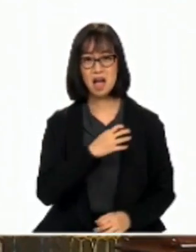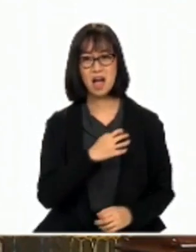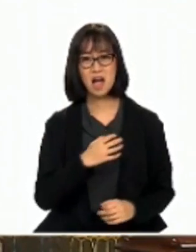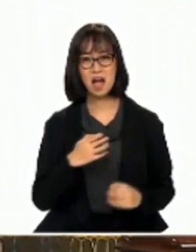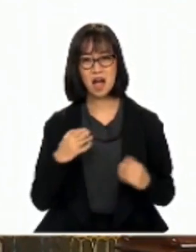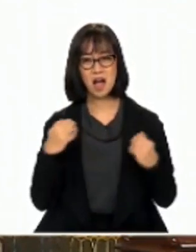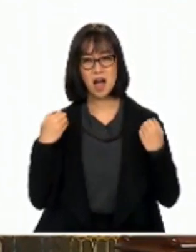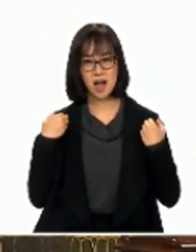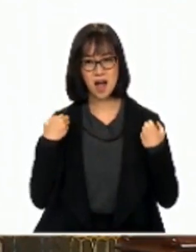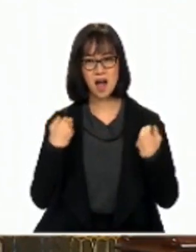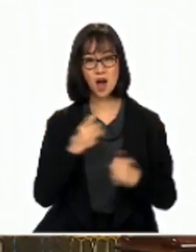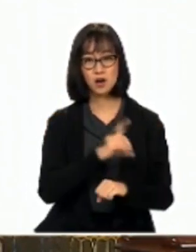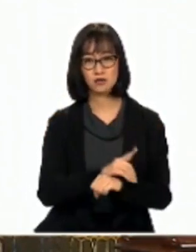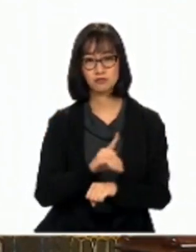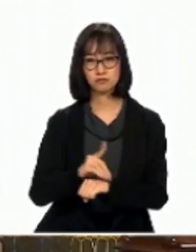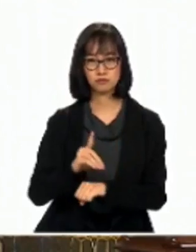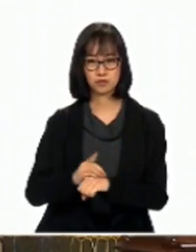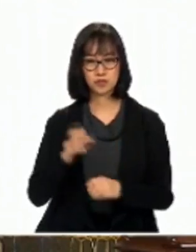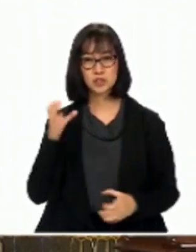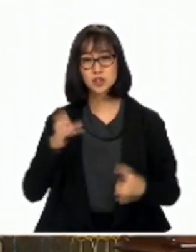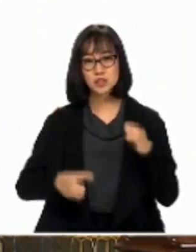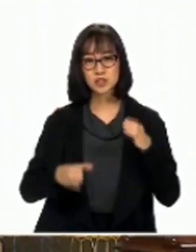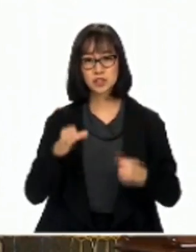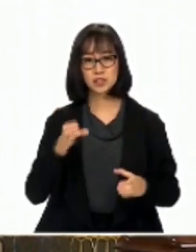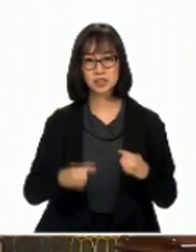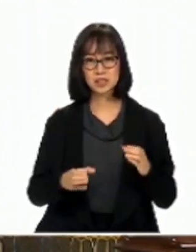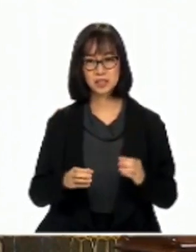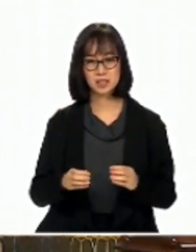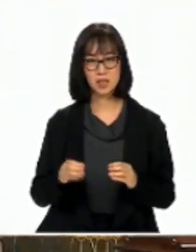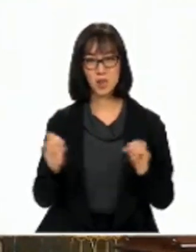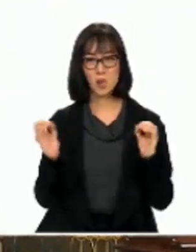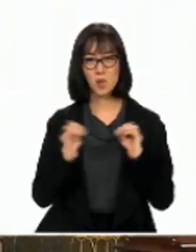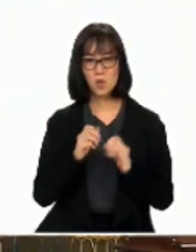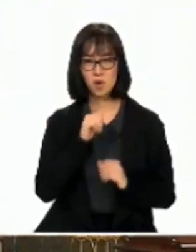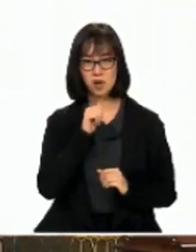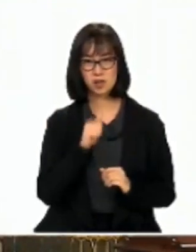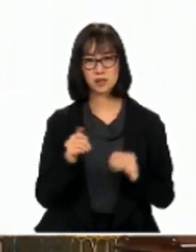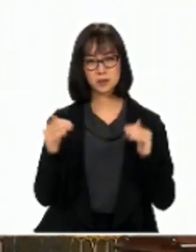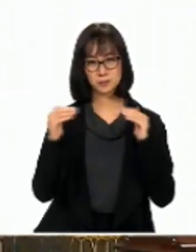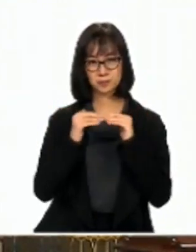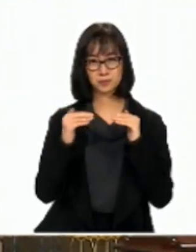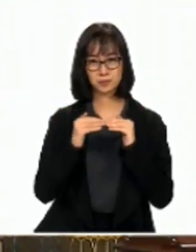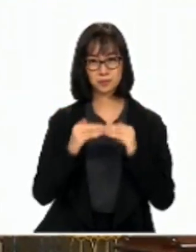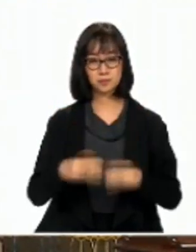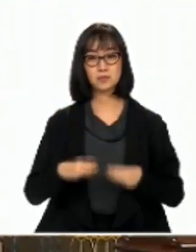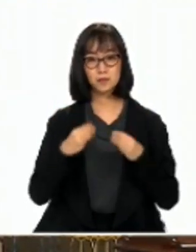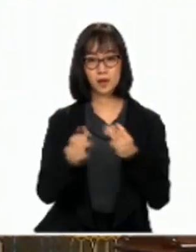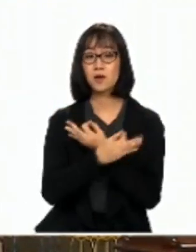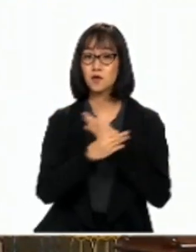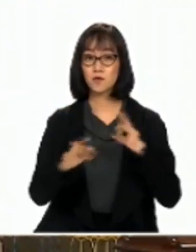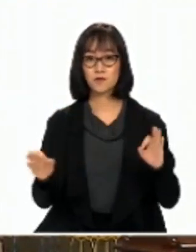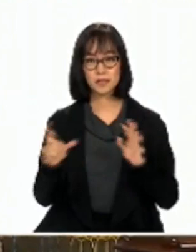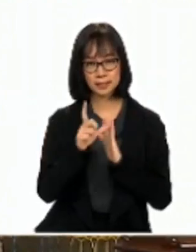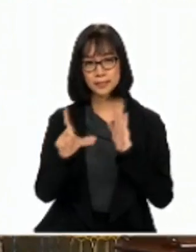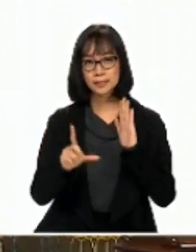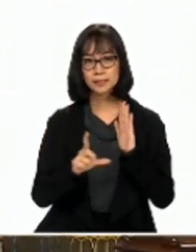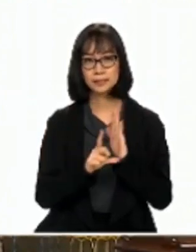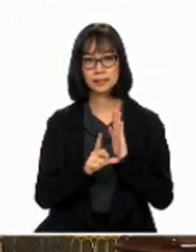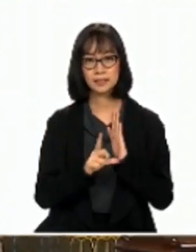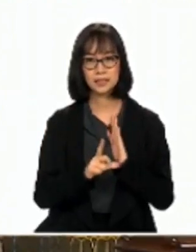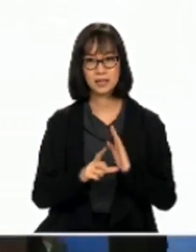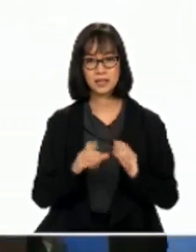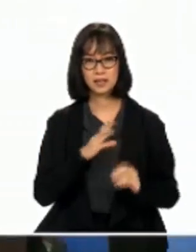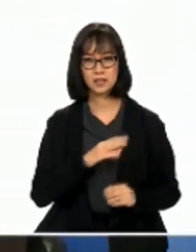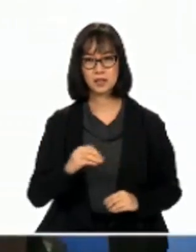sued, providing them with the free legal assistance to help and boost their morale.